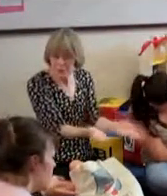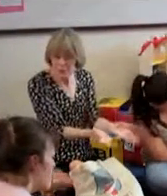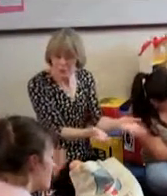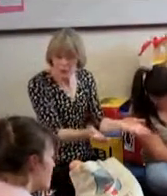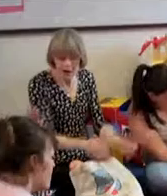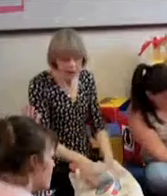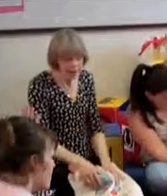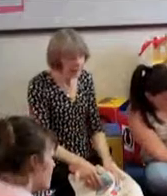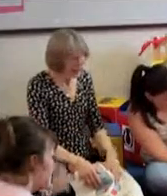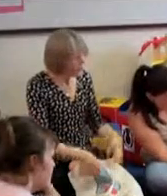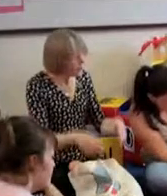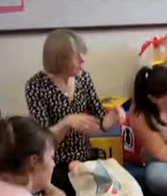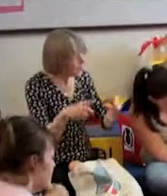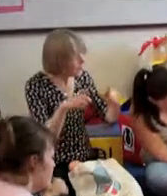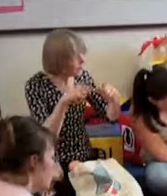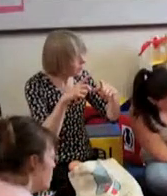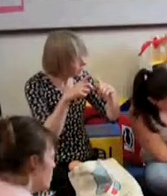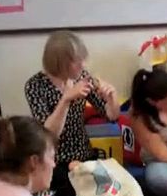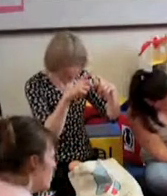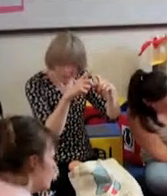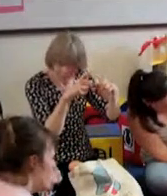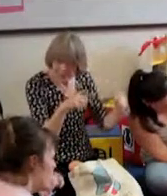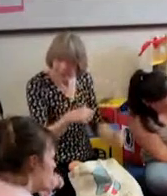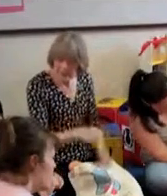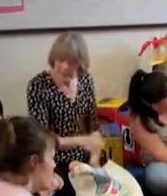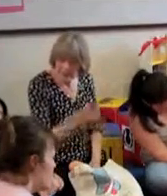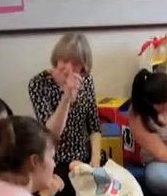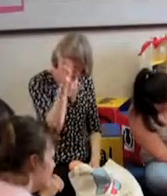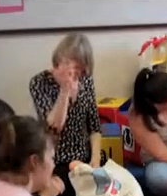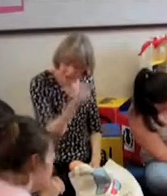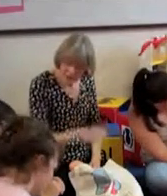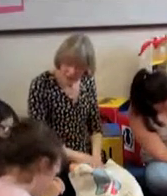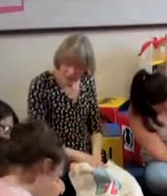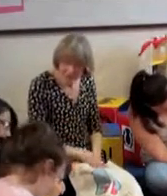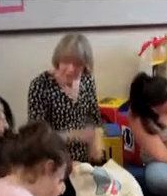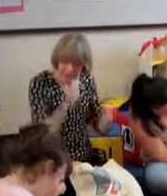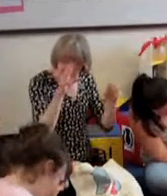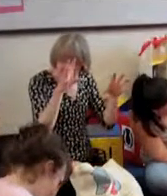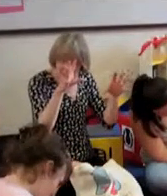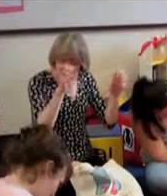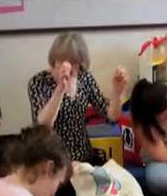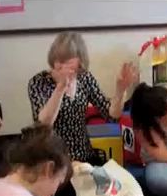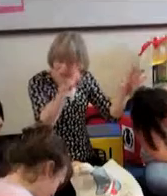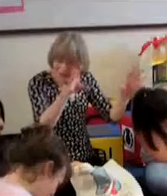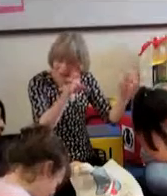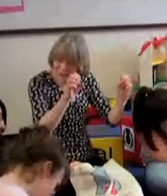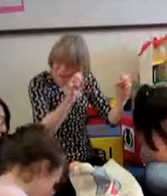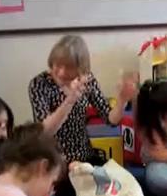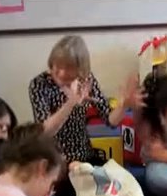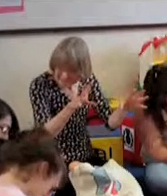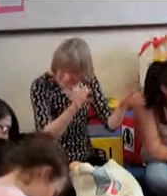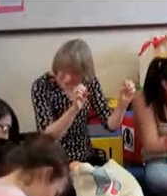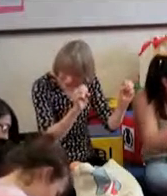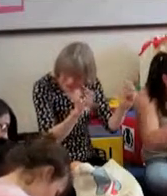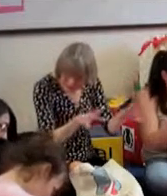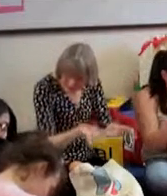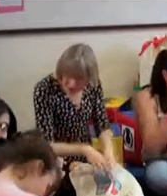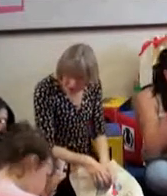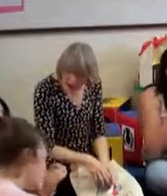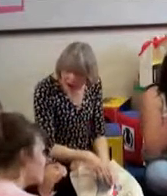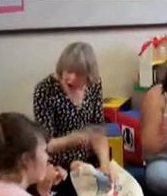floor with their teacher for circle time. They sing and sign together. Twinkle,